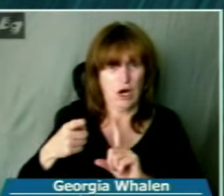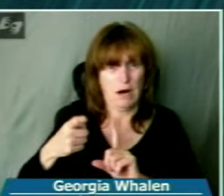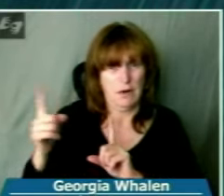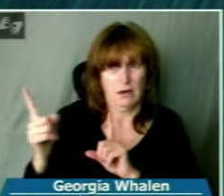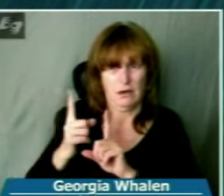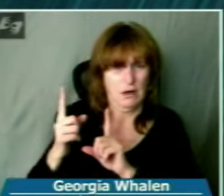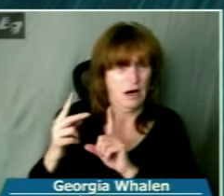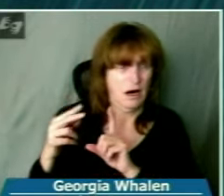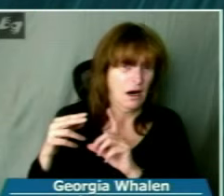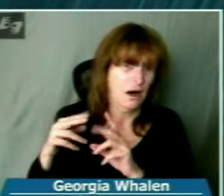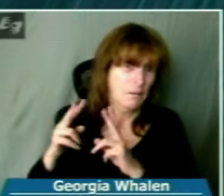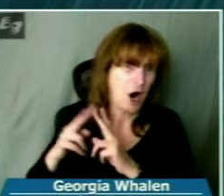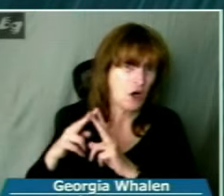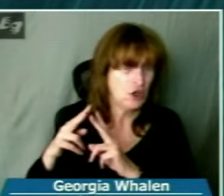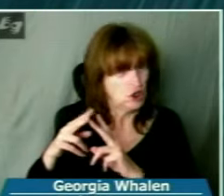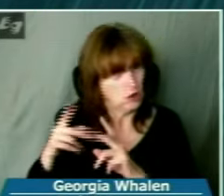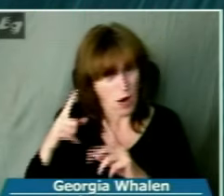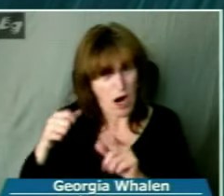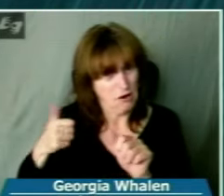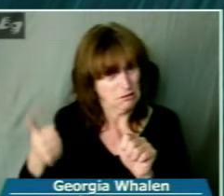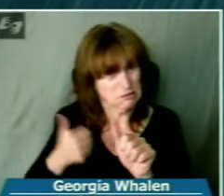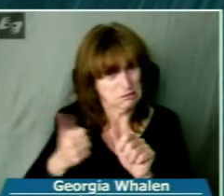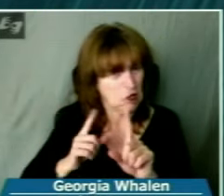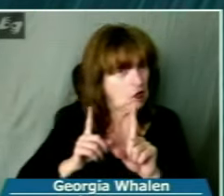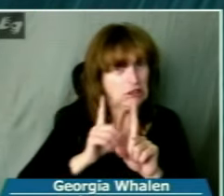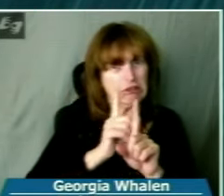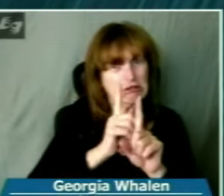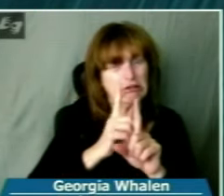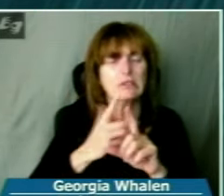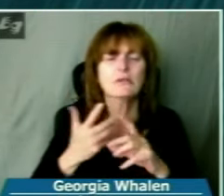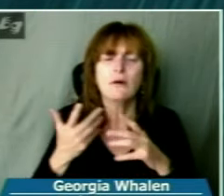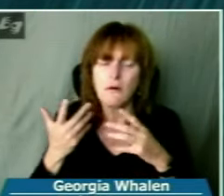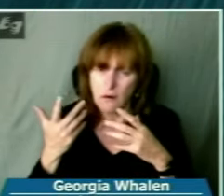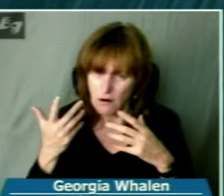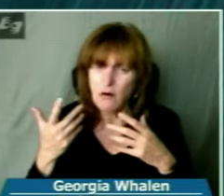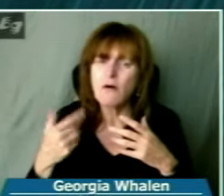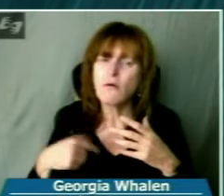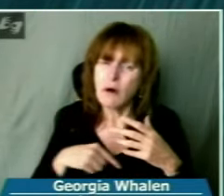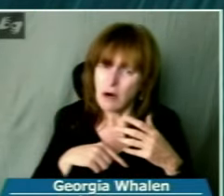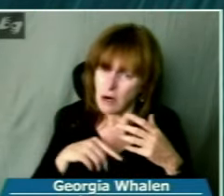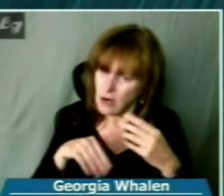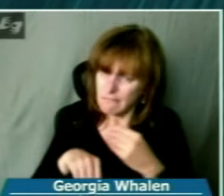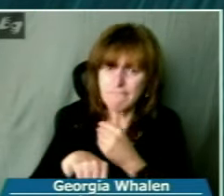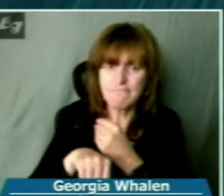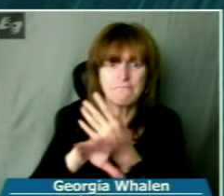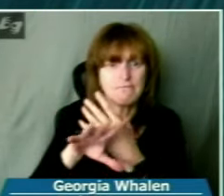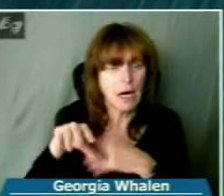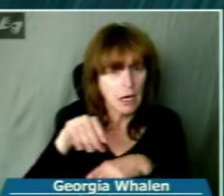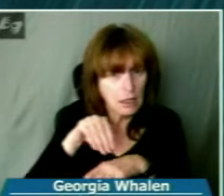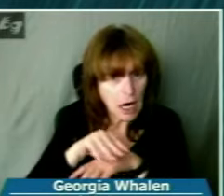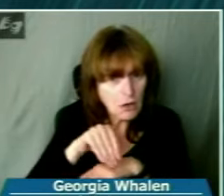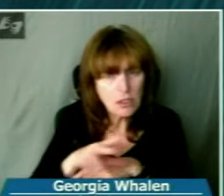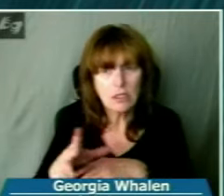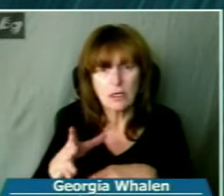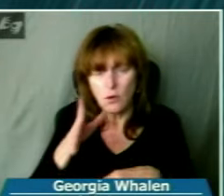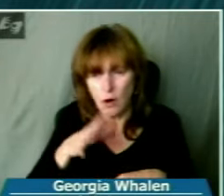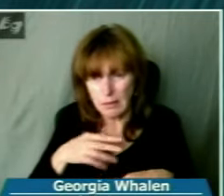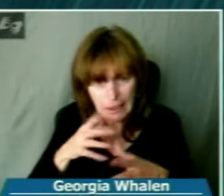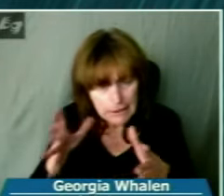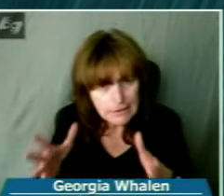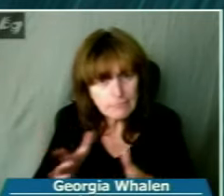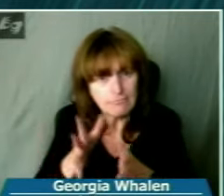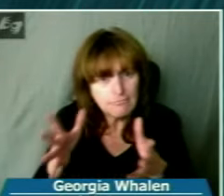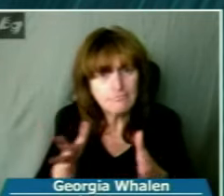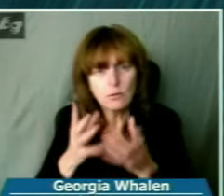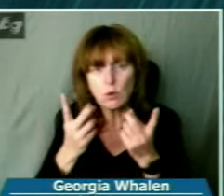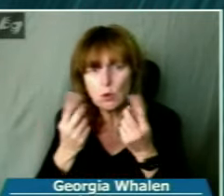shelters. We've done a lot of stuff in terms of online counseling with women on in ways in which we can reach out to them.